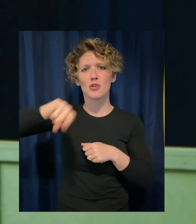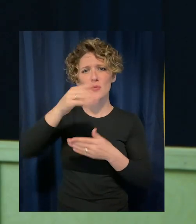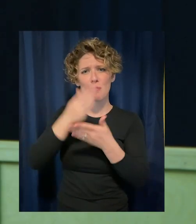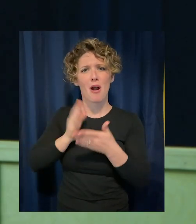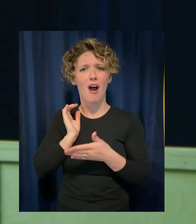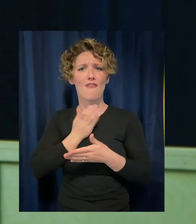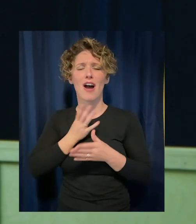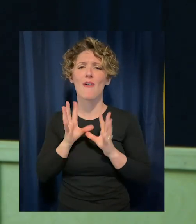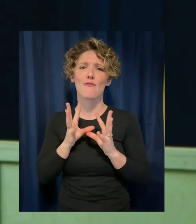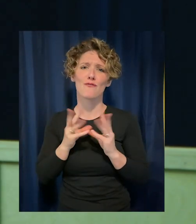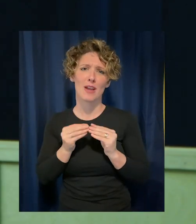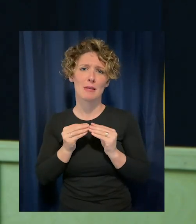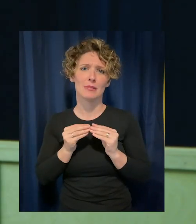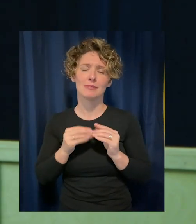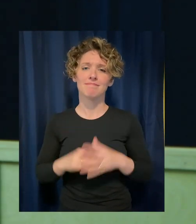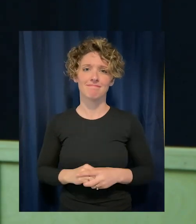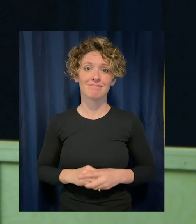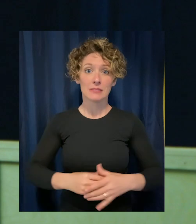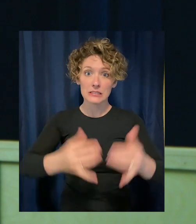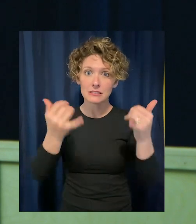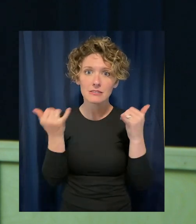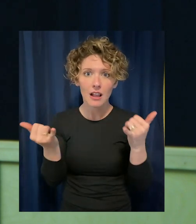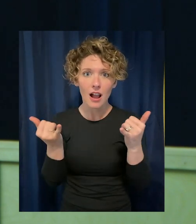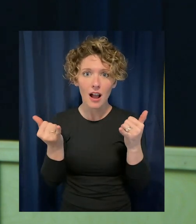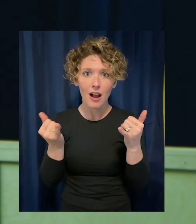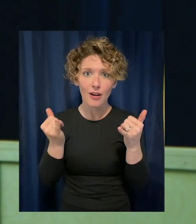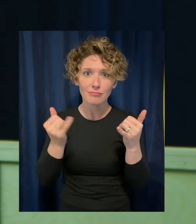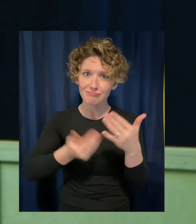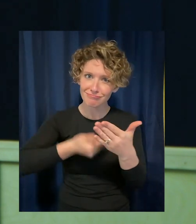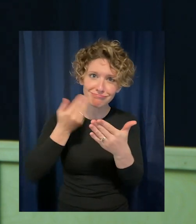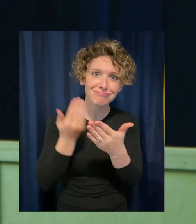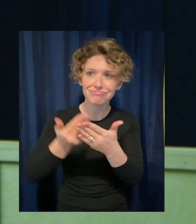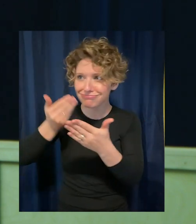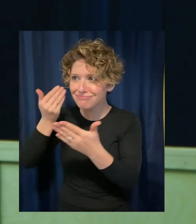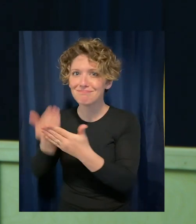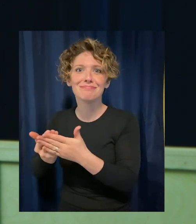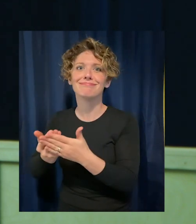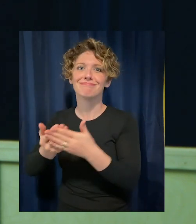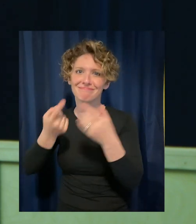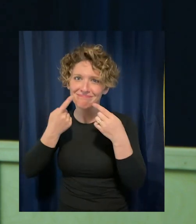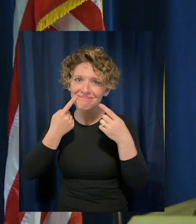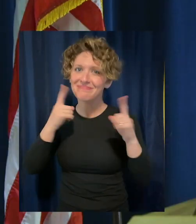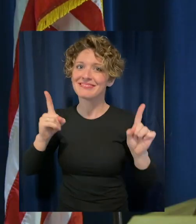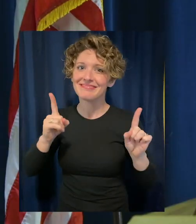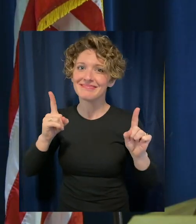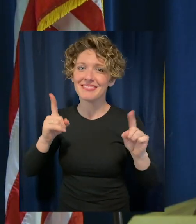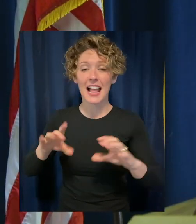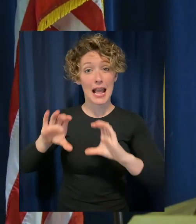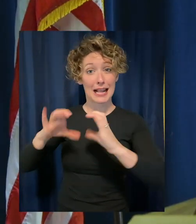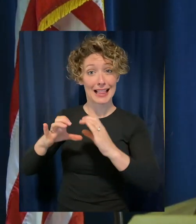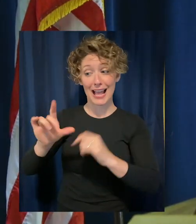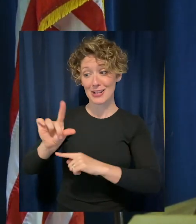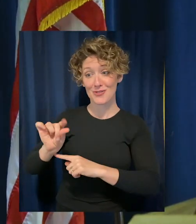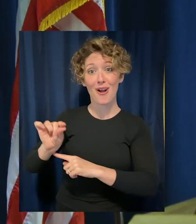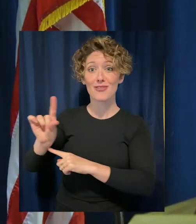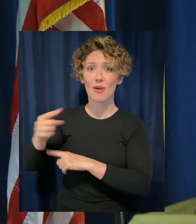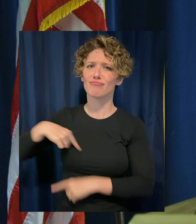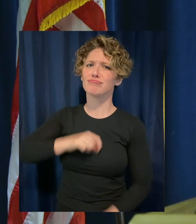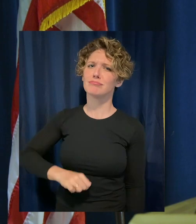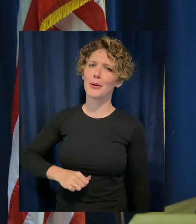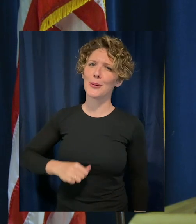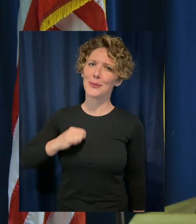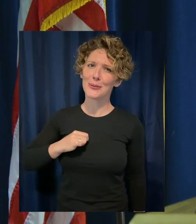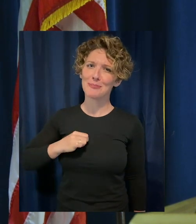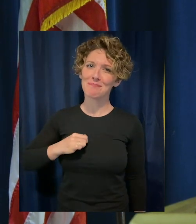Now, let's make it official. Class of 2020, it is with great pride that we signify the completion of